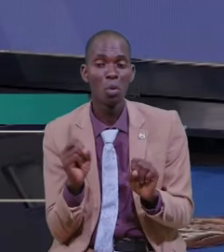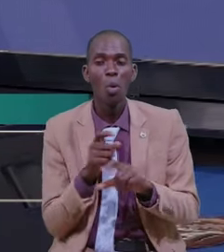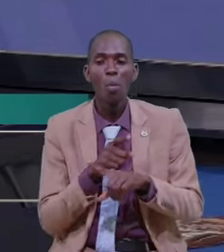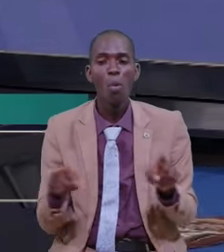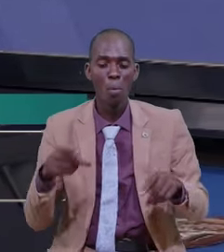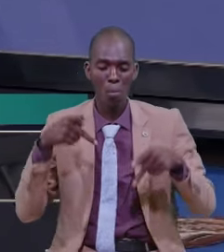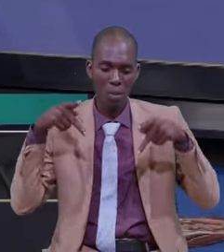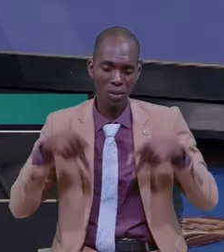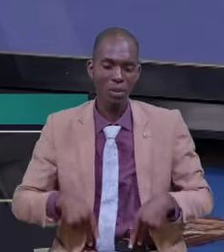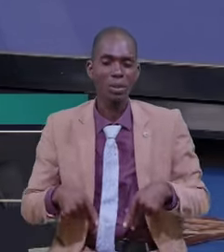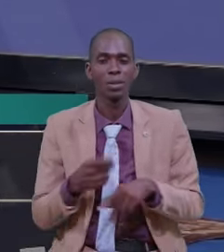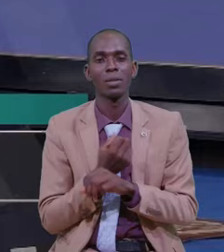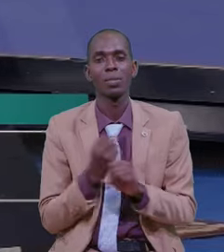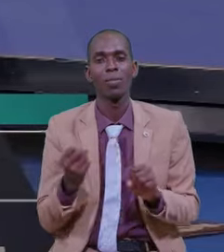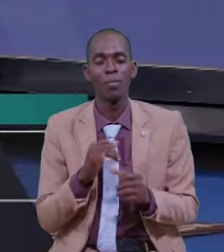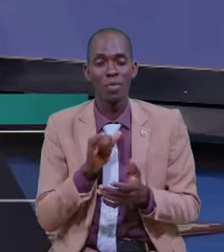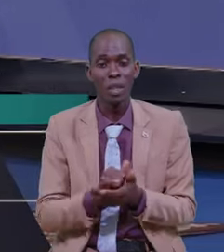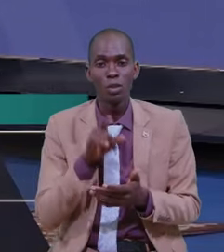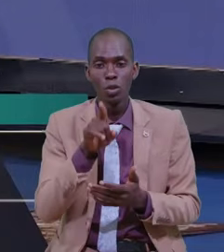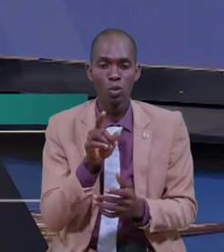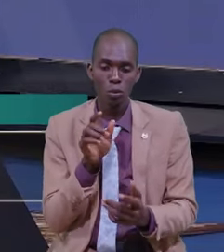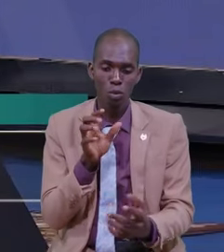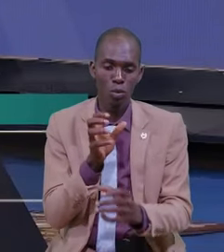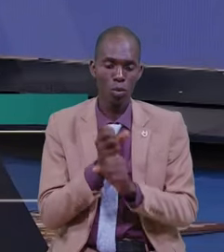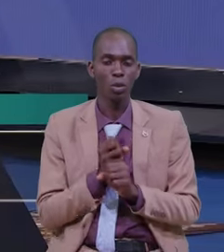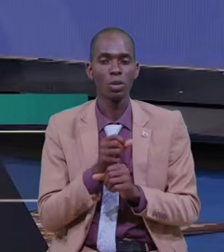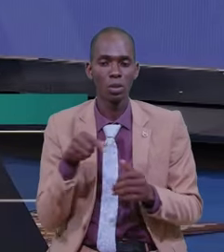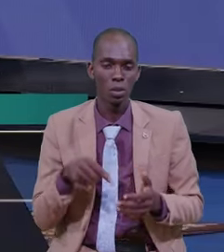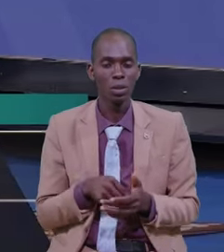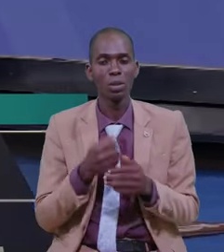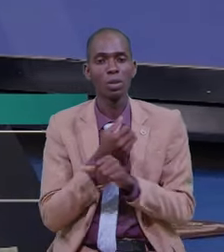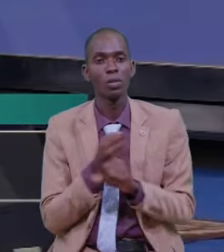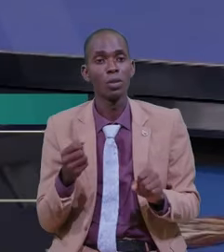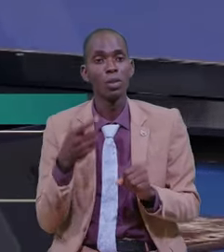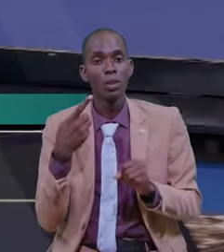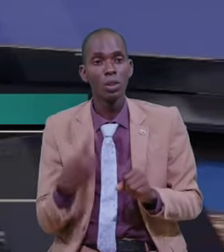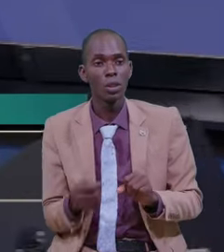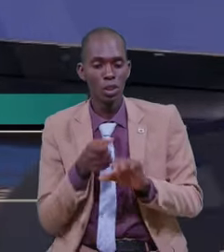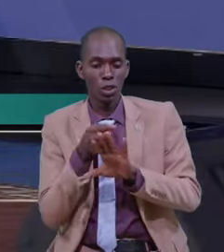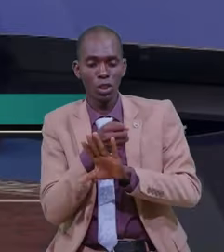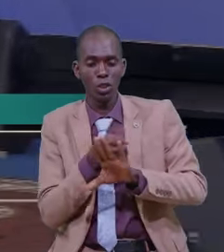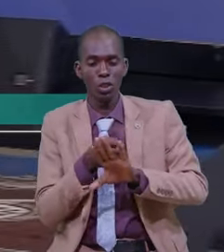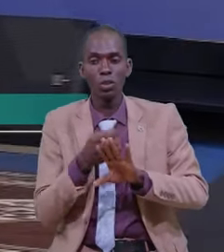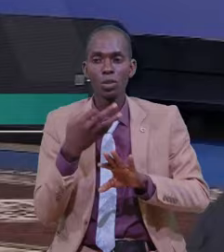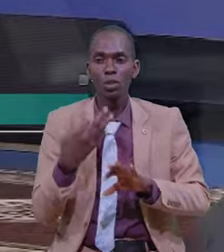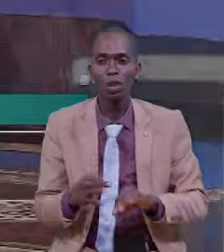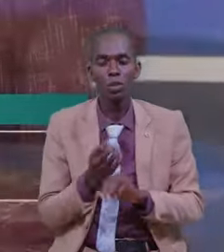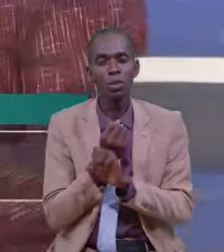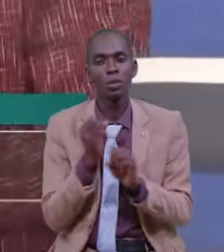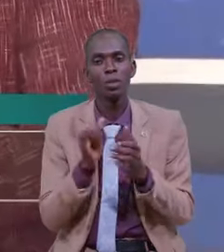you. You need the shield of salvation that will shield you from